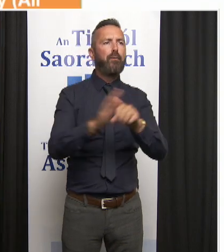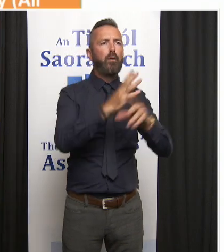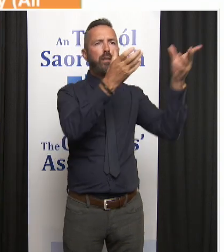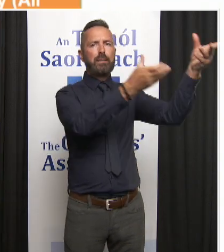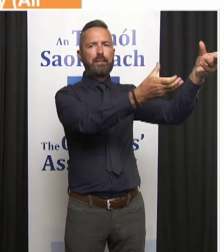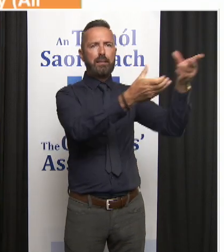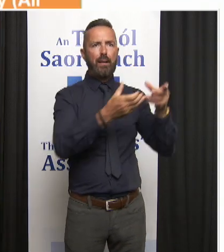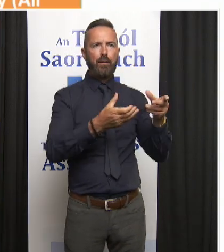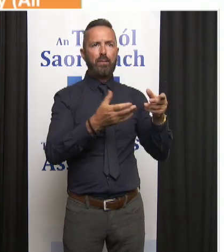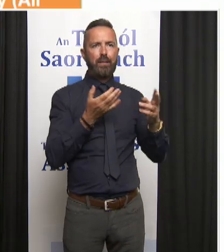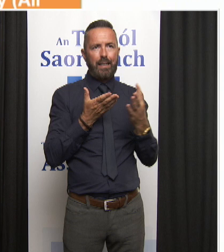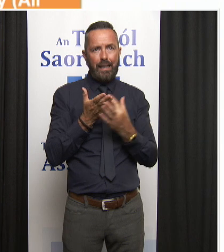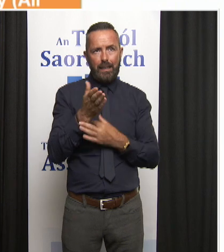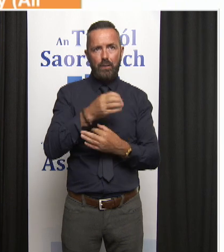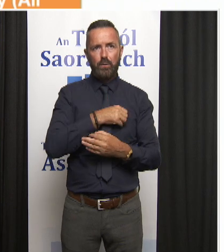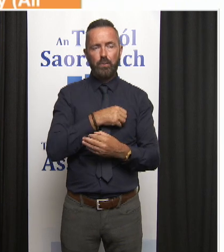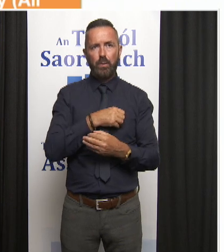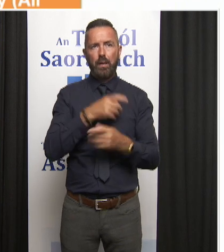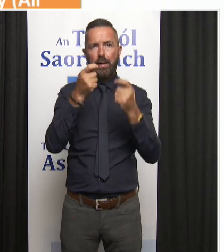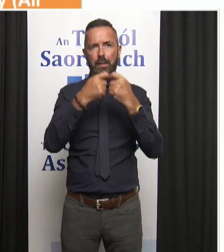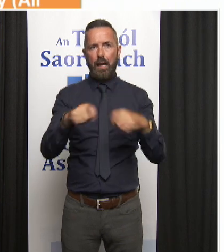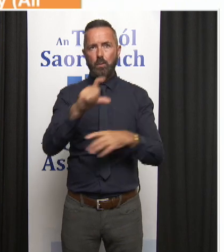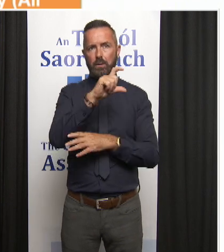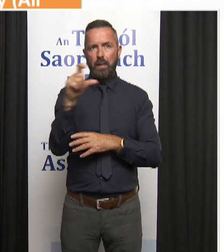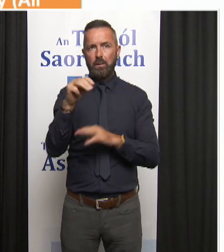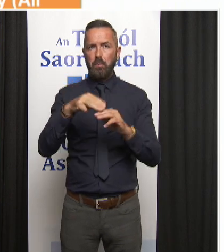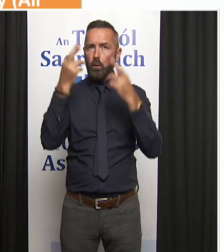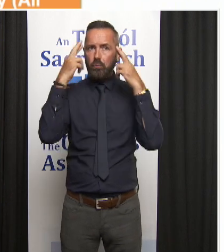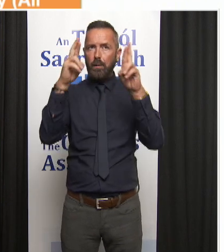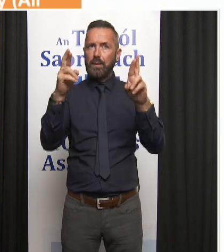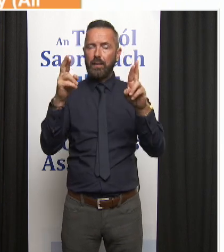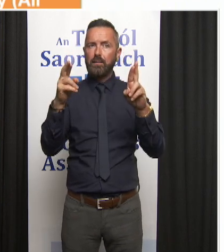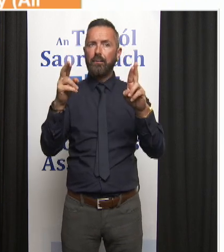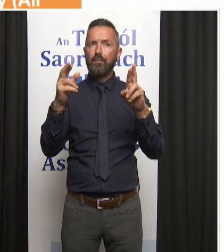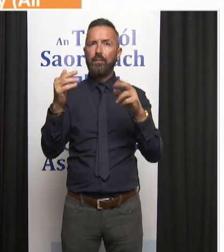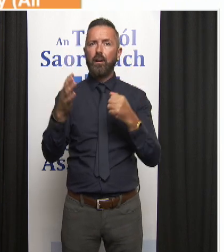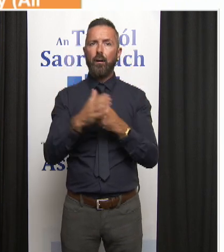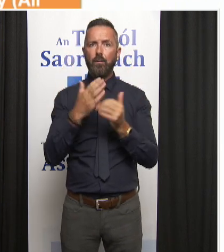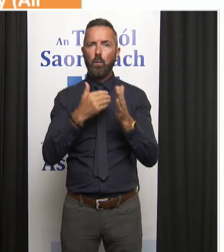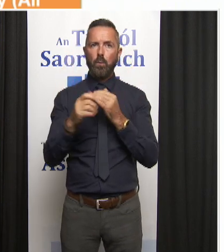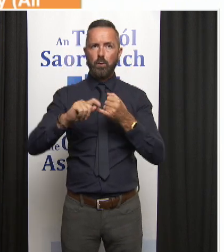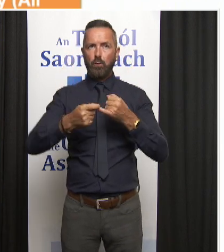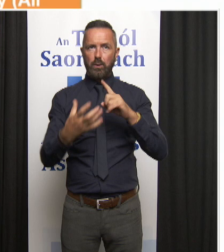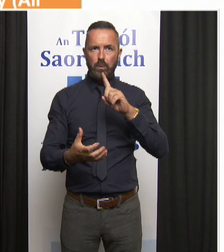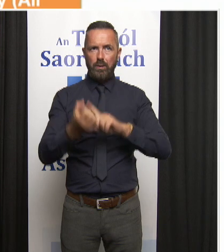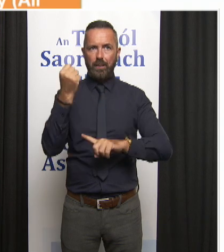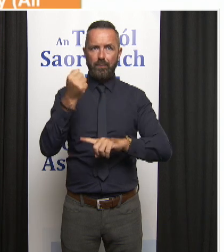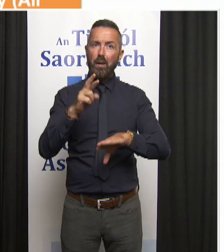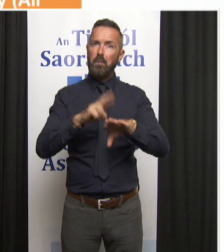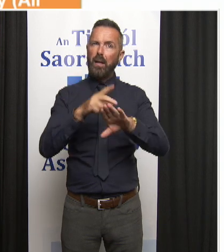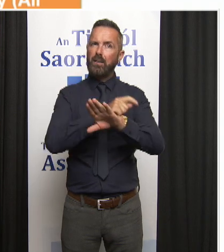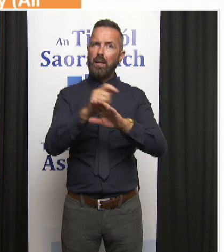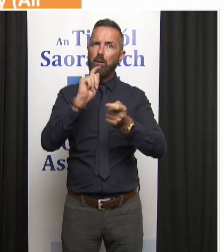towns' councils would be more sort of representative and a kind of a better